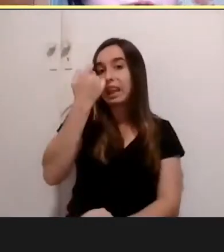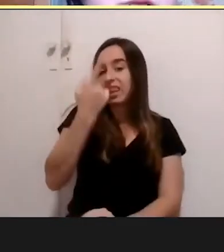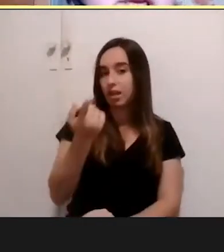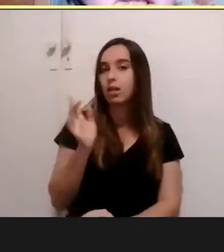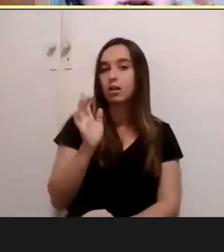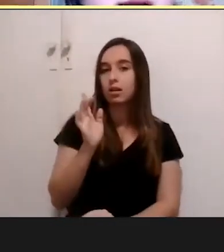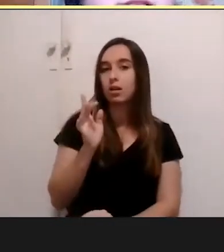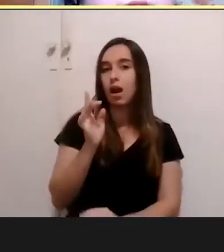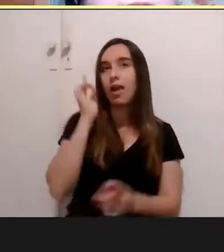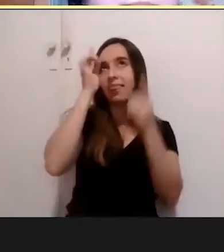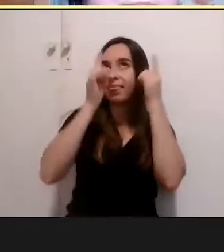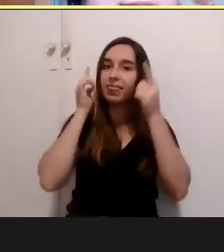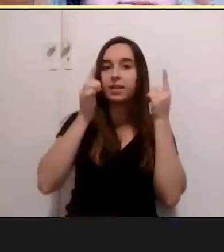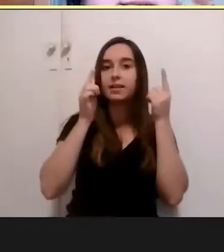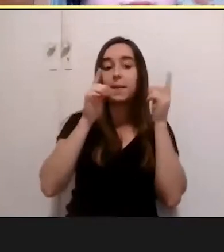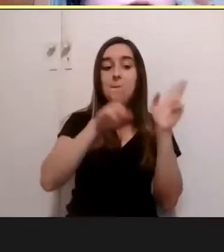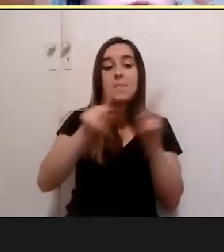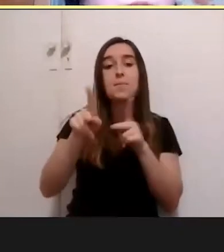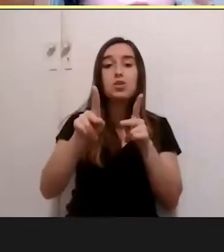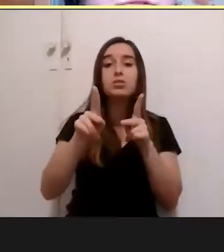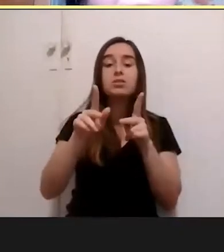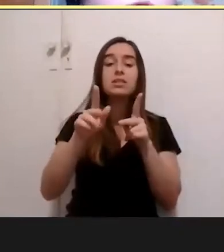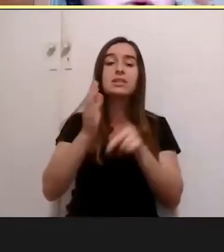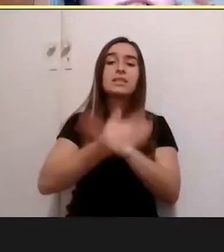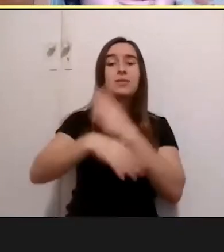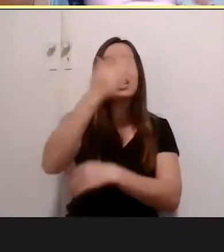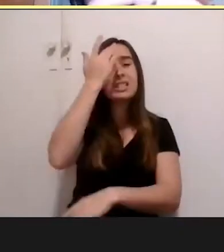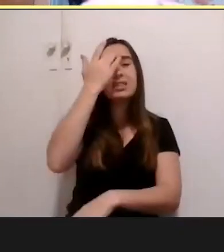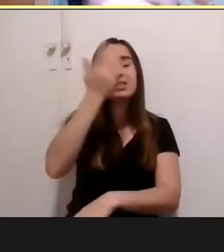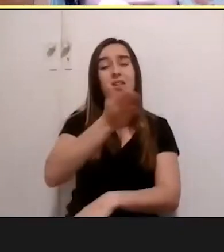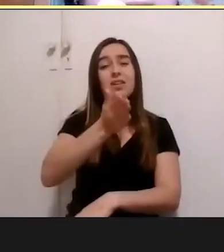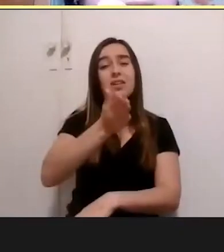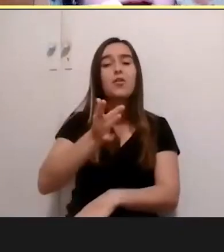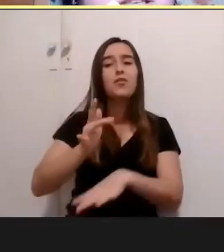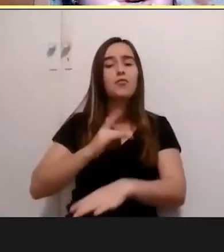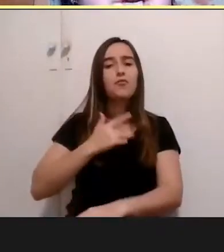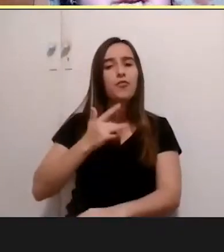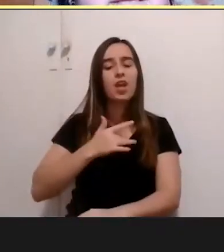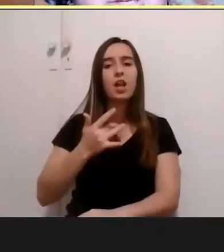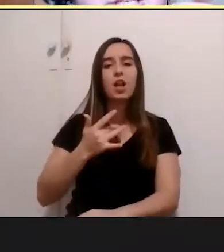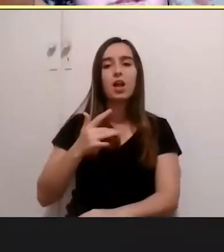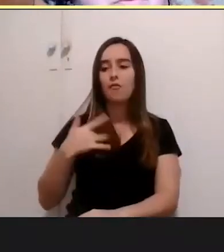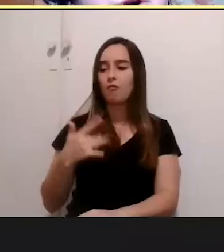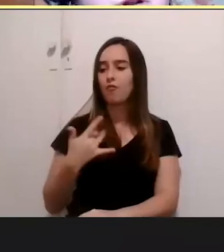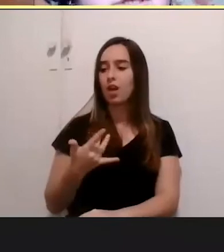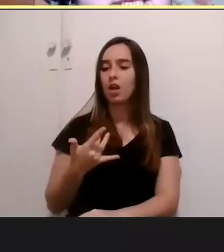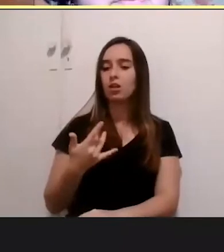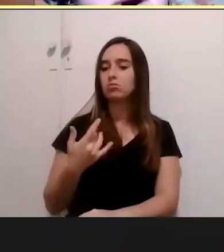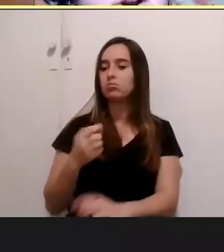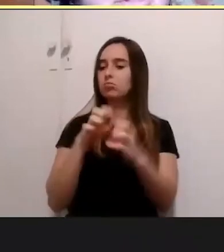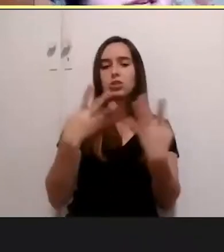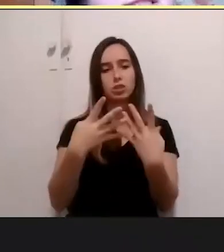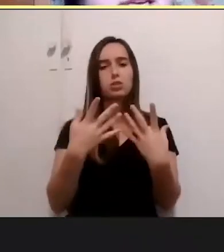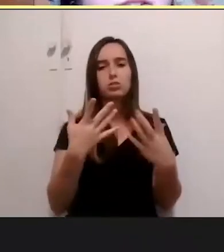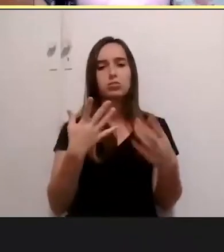with intellectual disabilities feel quite strongly that joining the digital world is part of